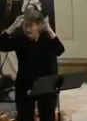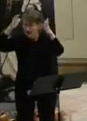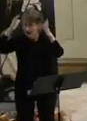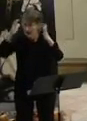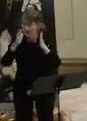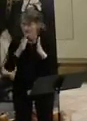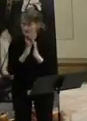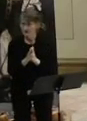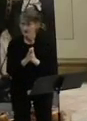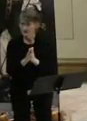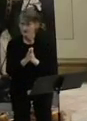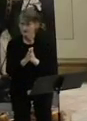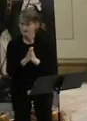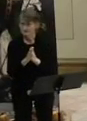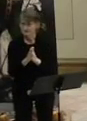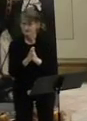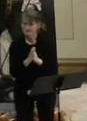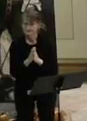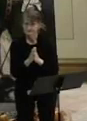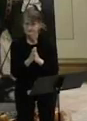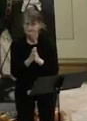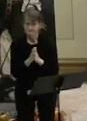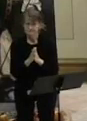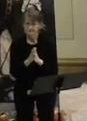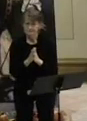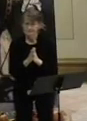Almighty Father.